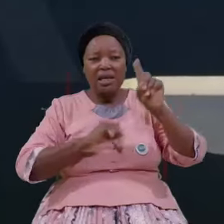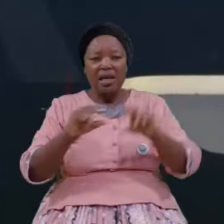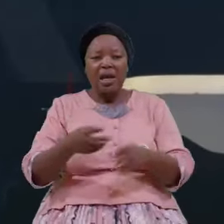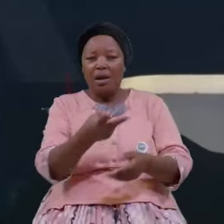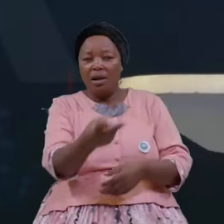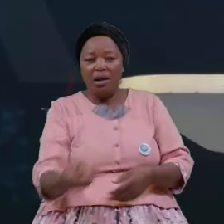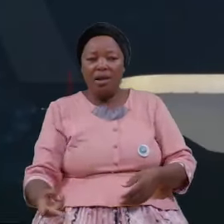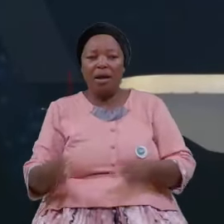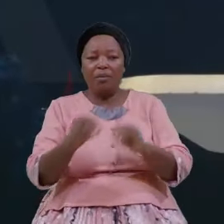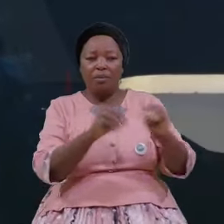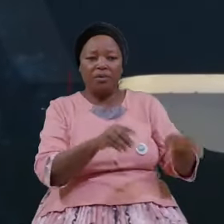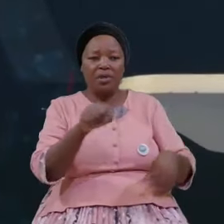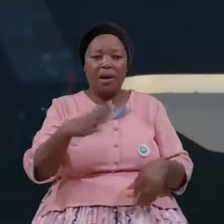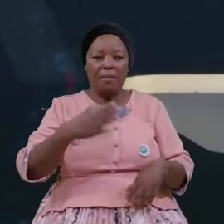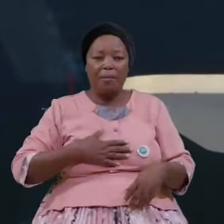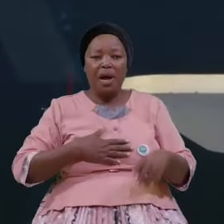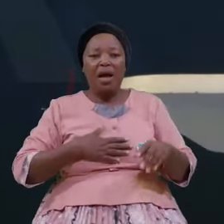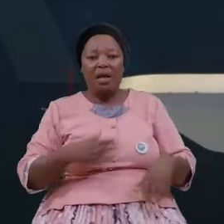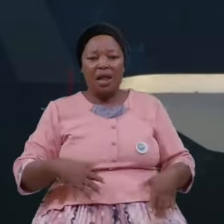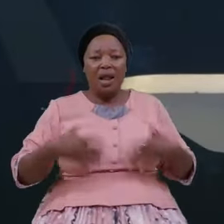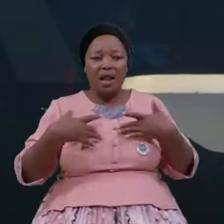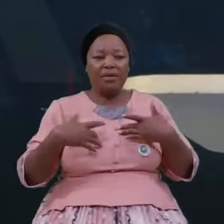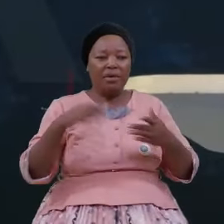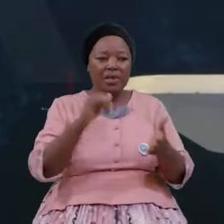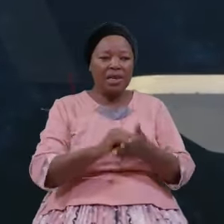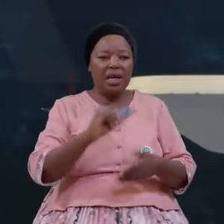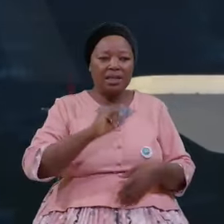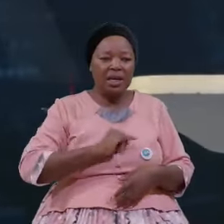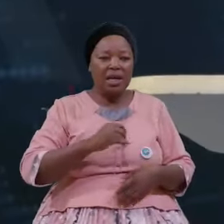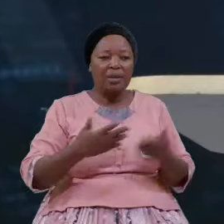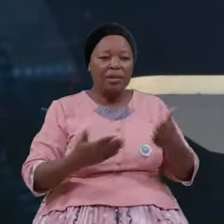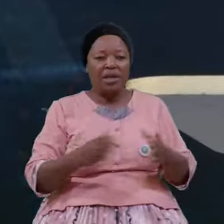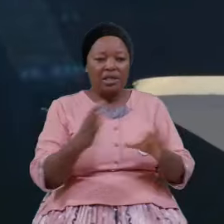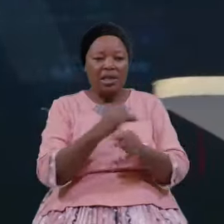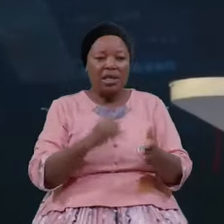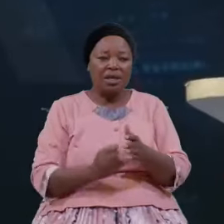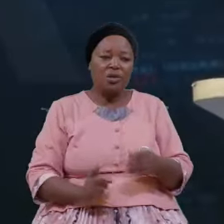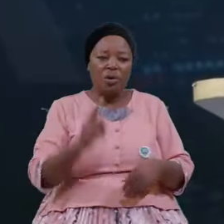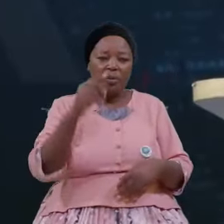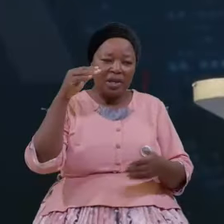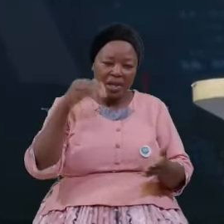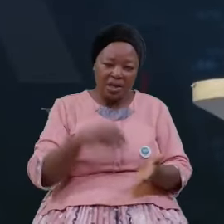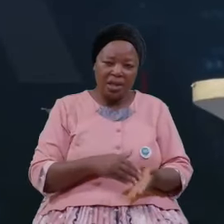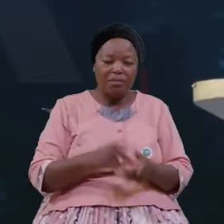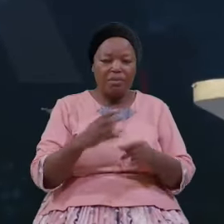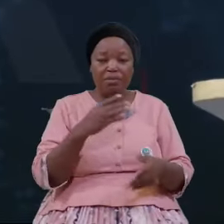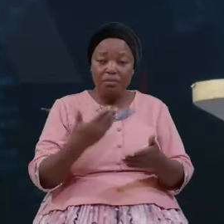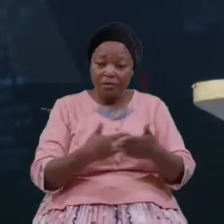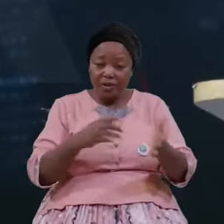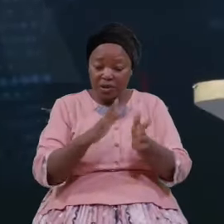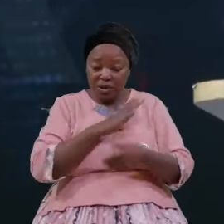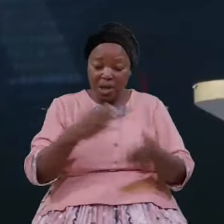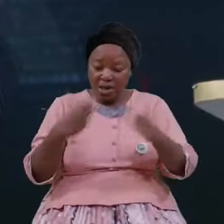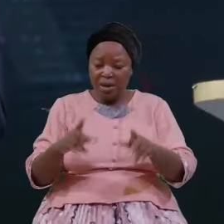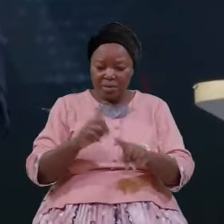life that I might take it up again. Before he died, he said, yes, I'm going to die. I'm going to lay my